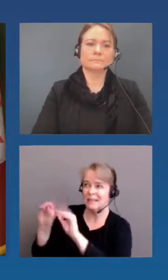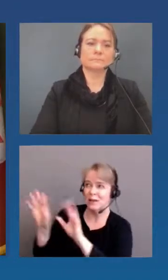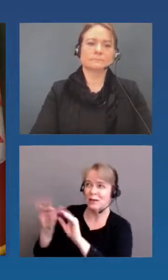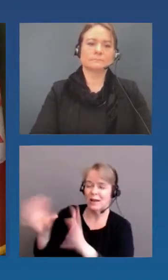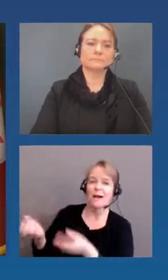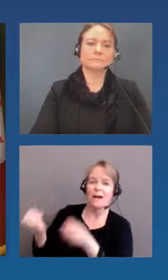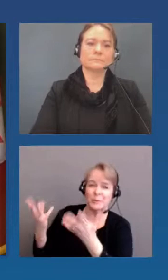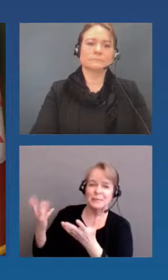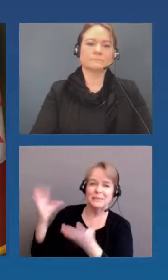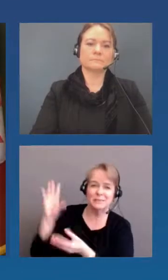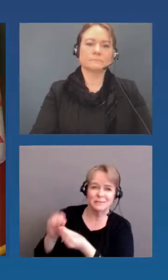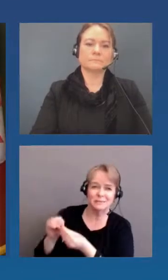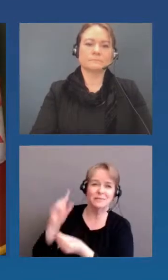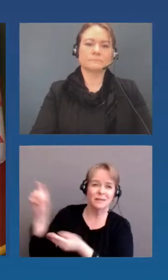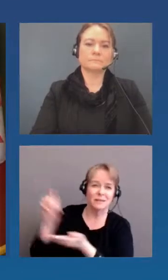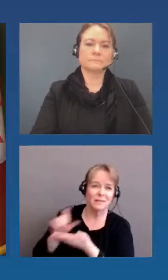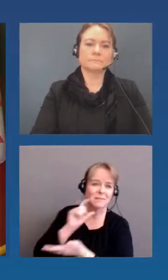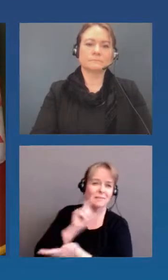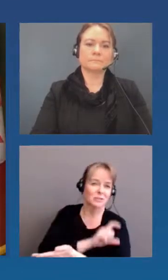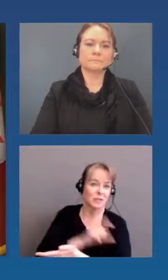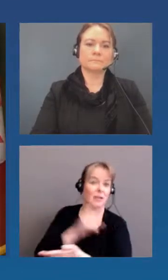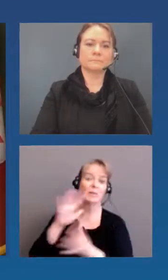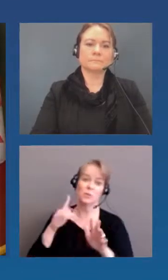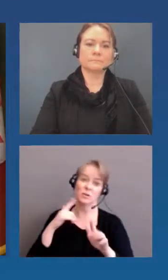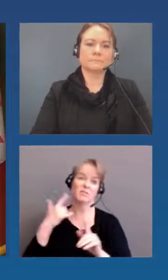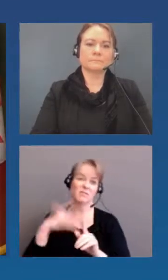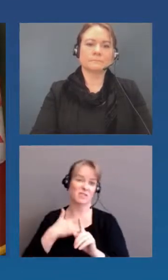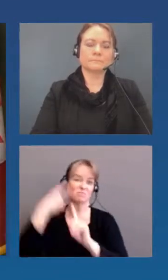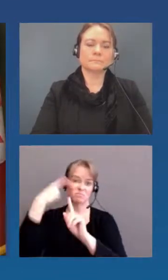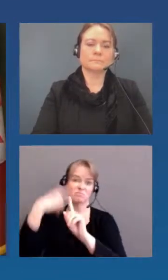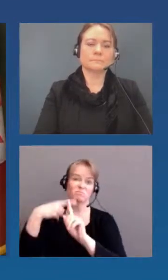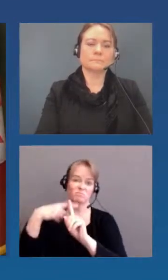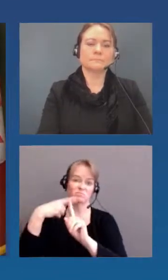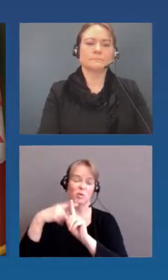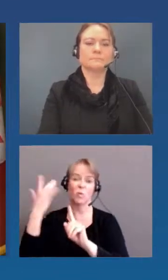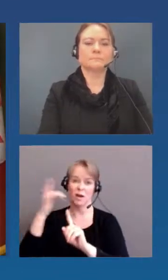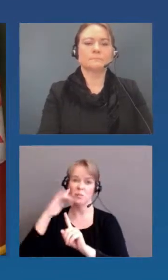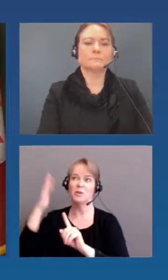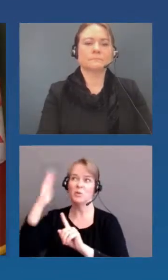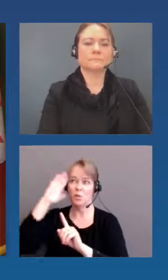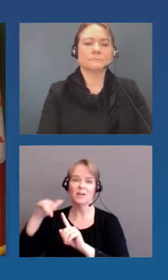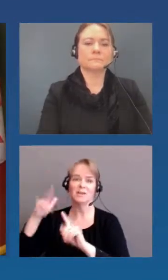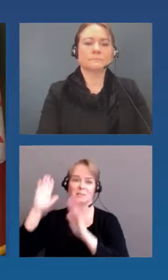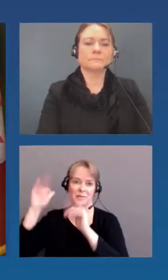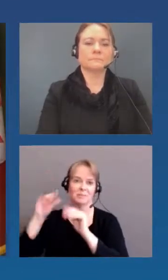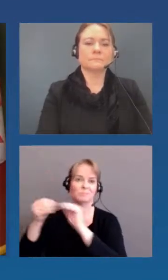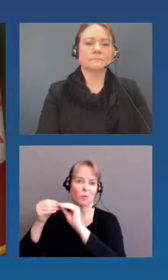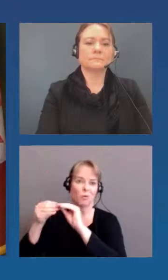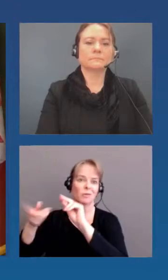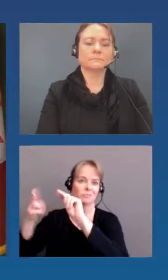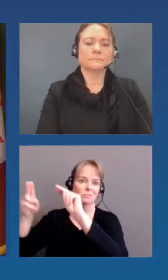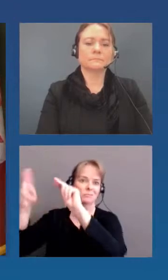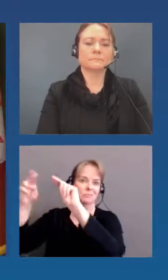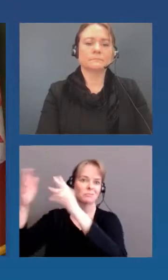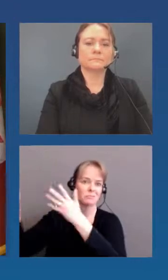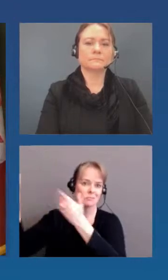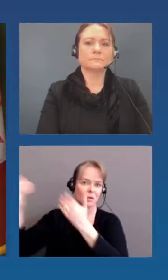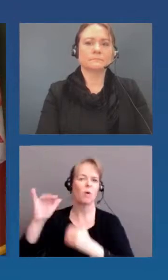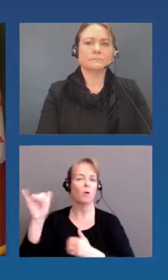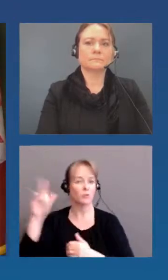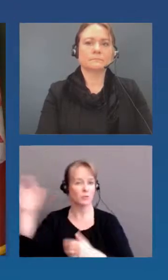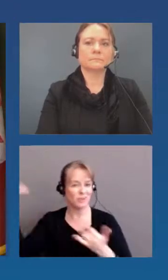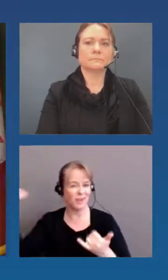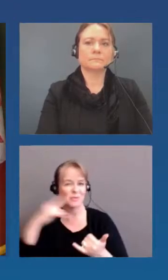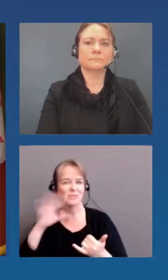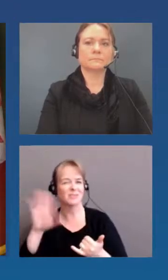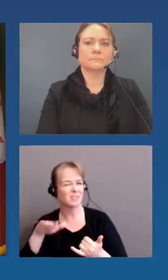but because we're seeing numbers that are going to increase, and with the changes now that have been identified that we don't do second doses